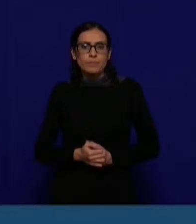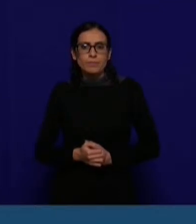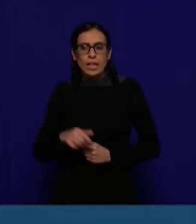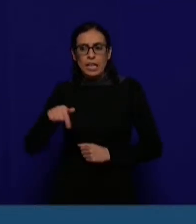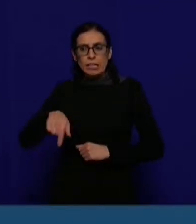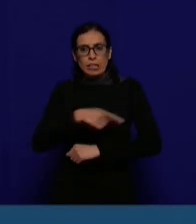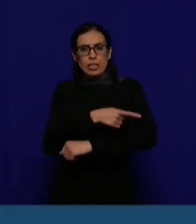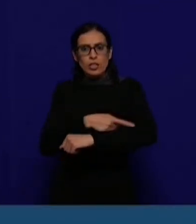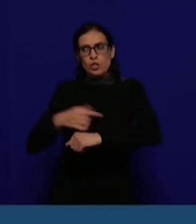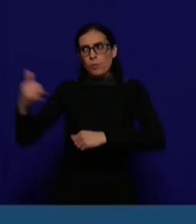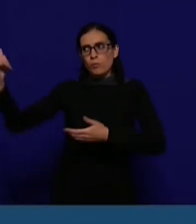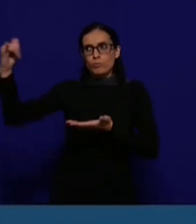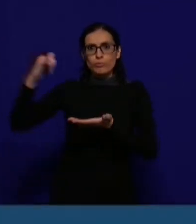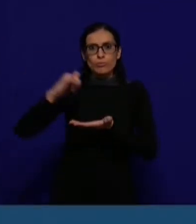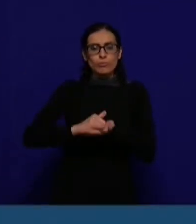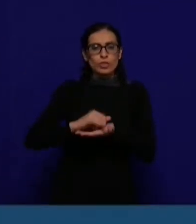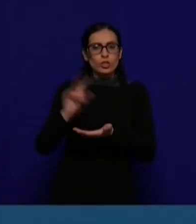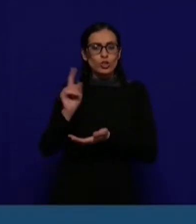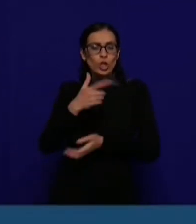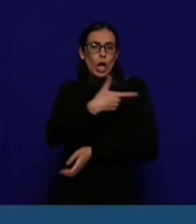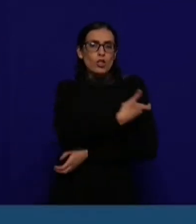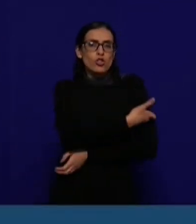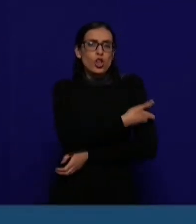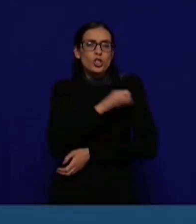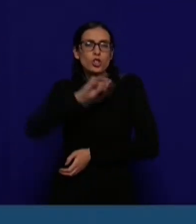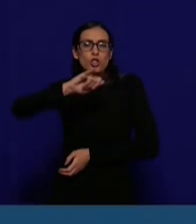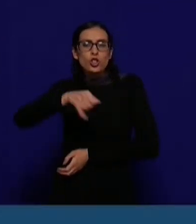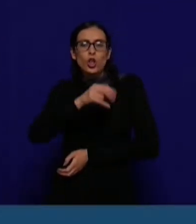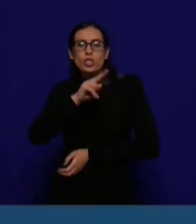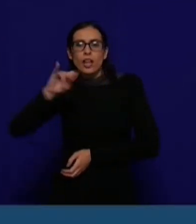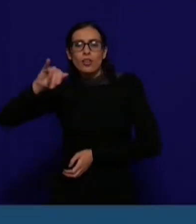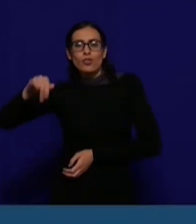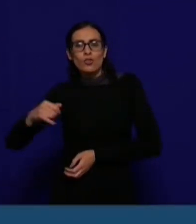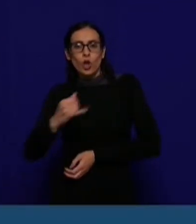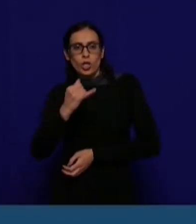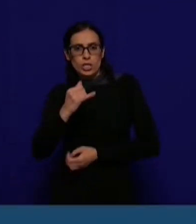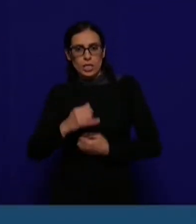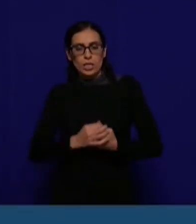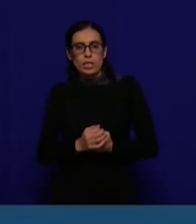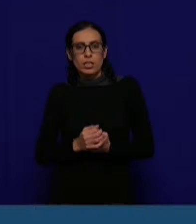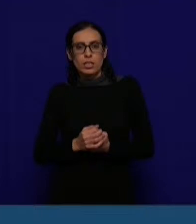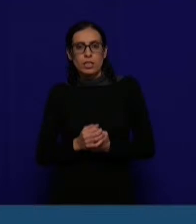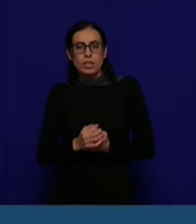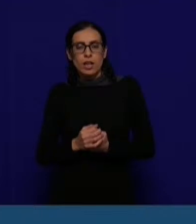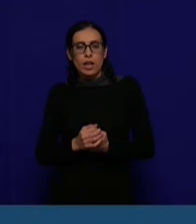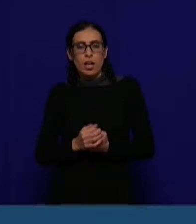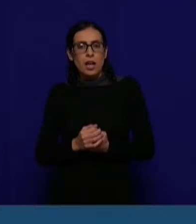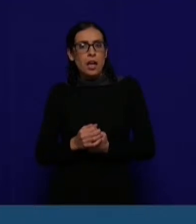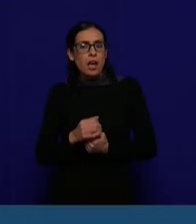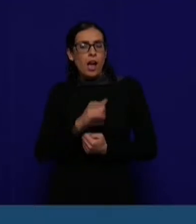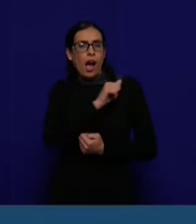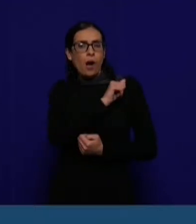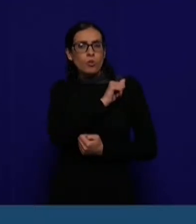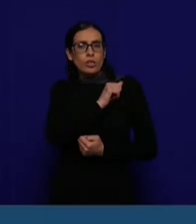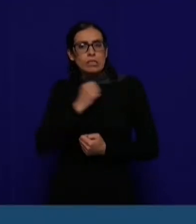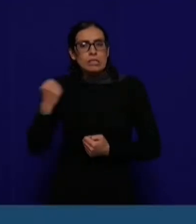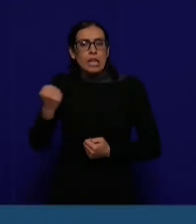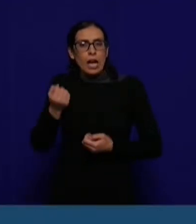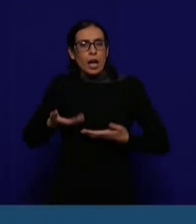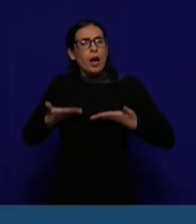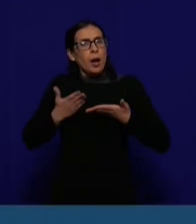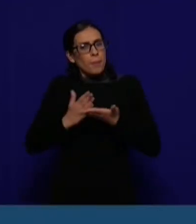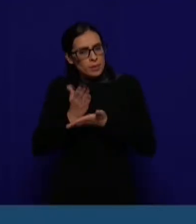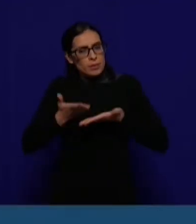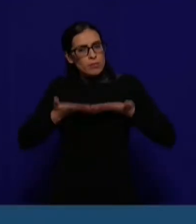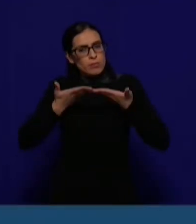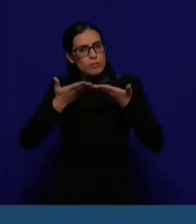it-tilqima tal-Johnson & Johnson. Bdejna l-awtoritajiet tas-saħħa bdew jagħtu dit-tilqima lin-nies u l-fatt li dit-tilqima